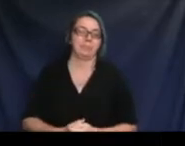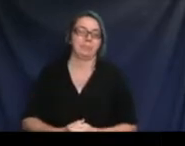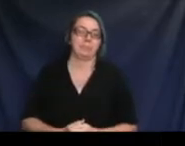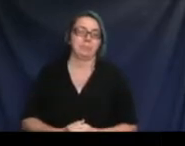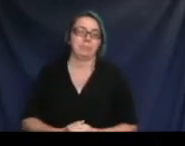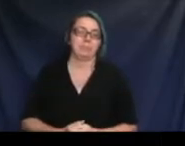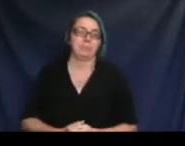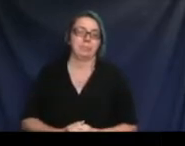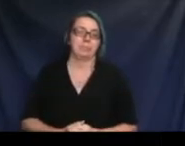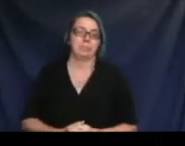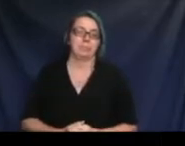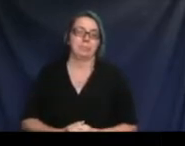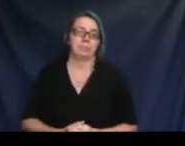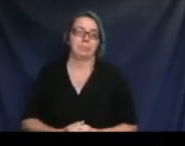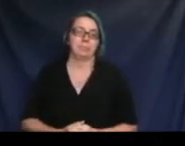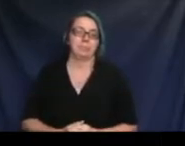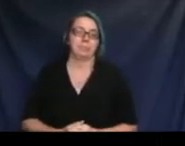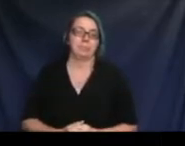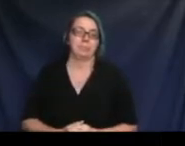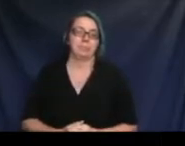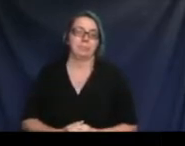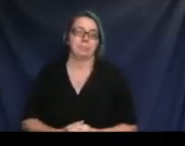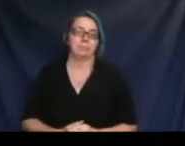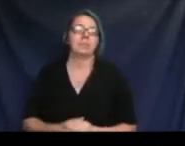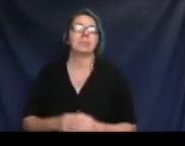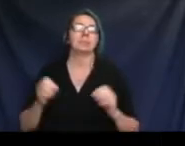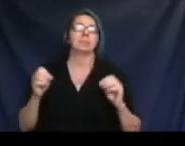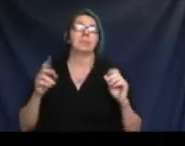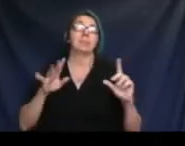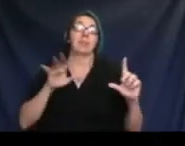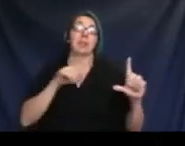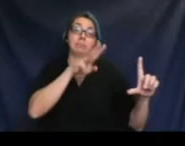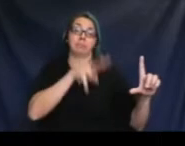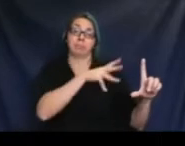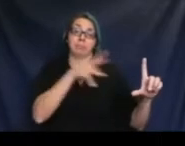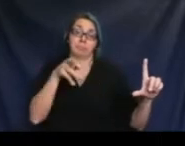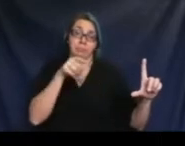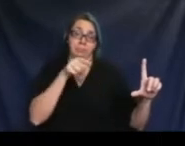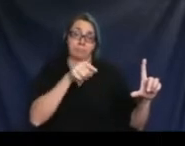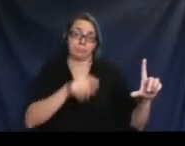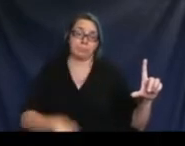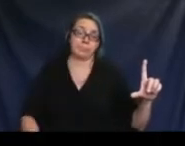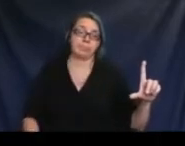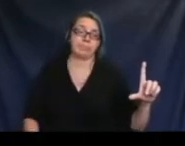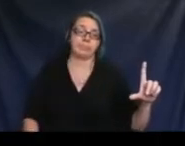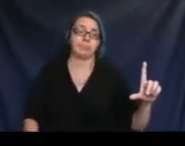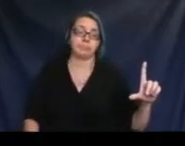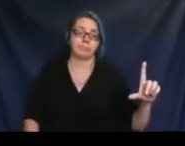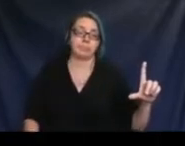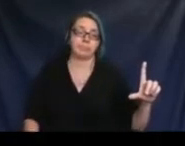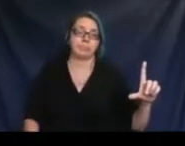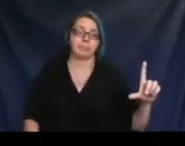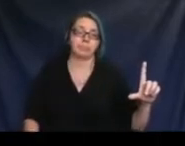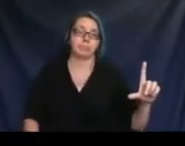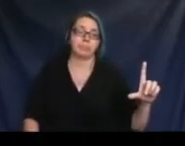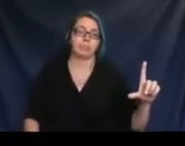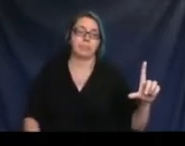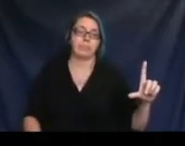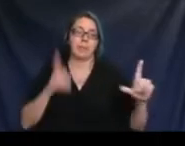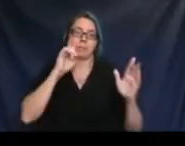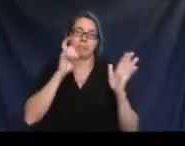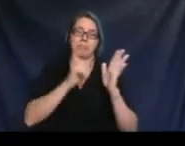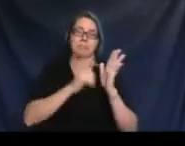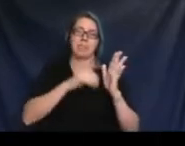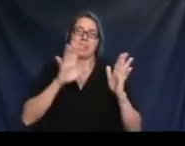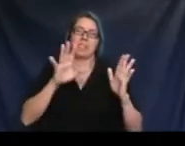So basically, as I said, there's the intention with this kind of pillar of the ArtworxTO